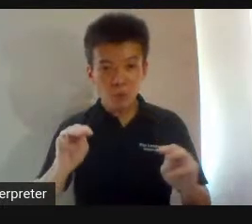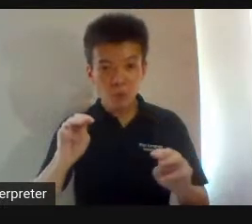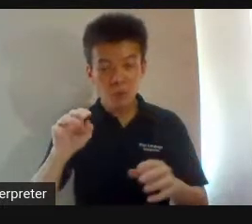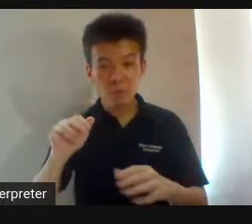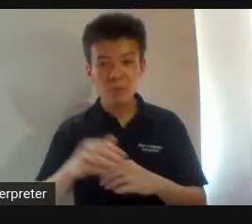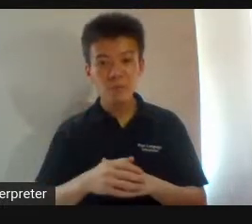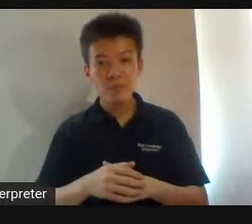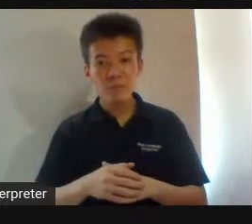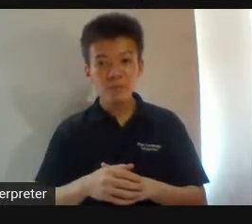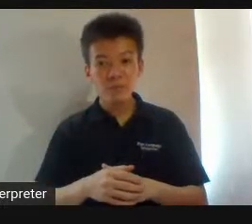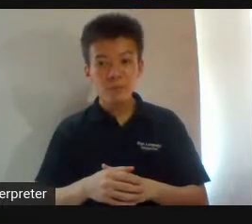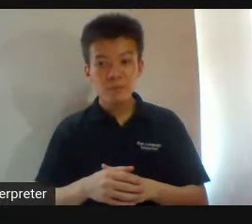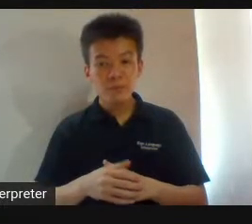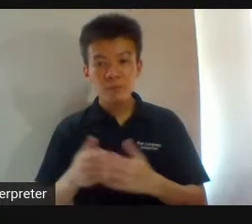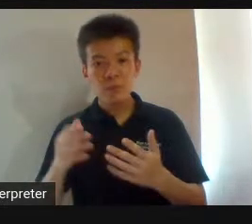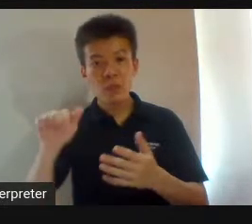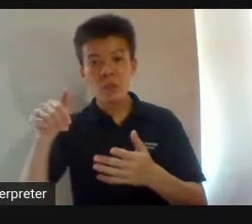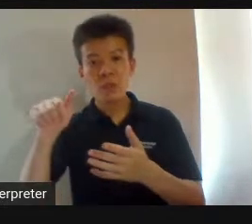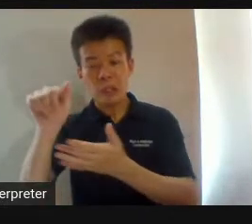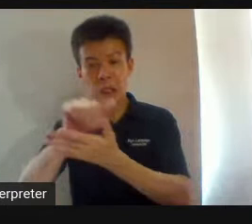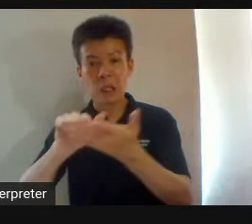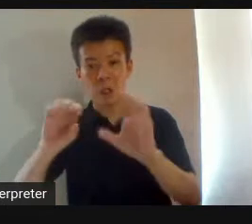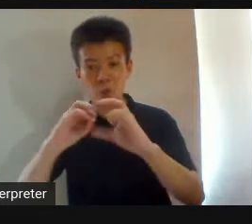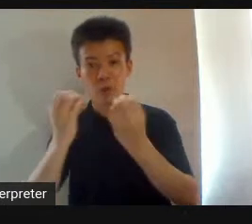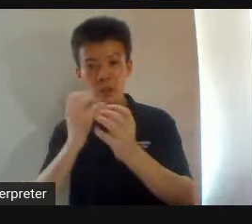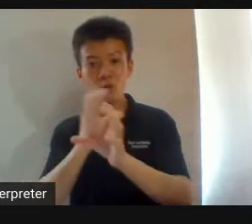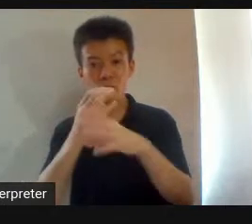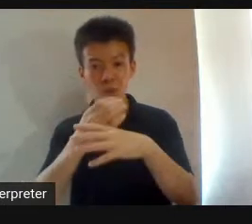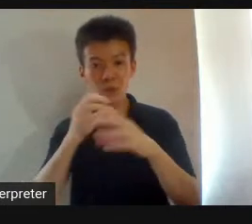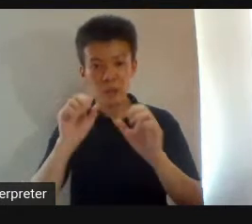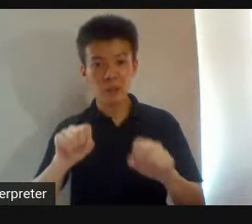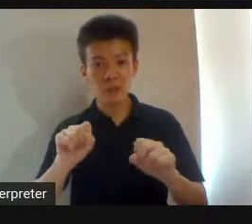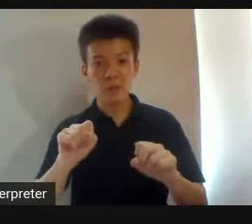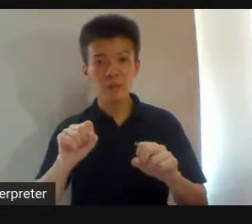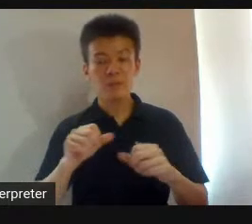other art organization creates can actually